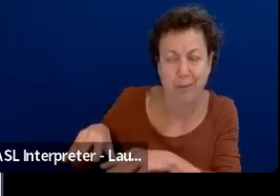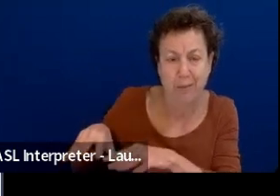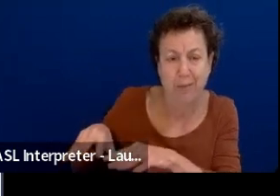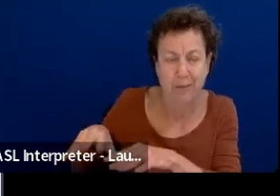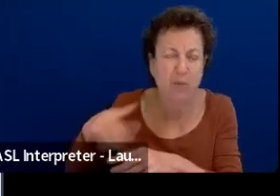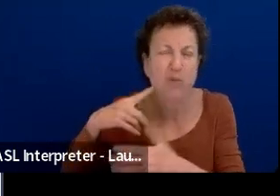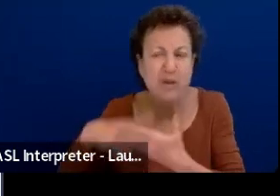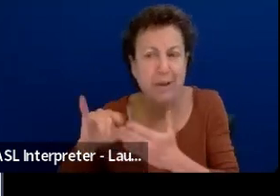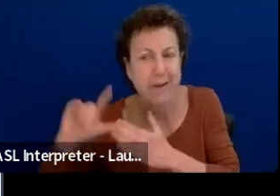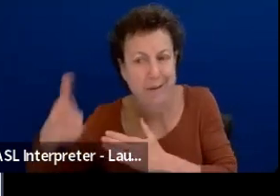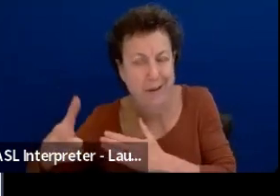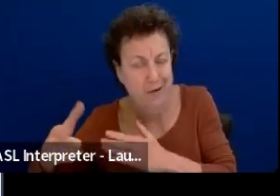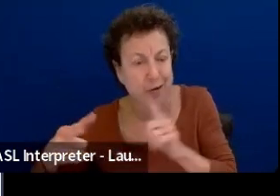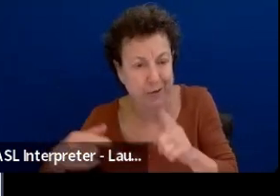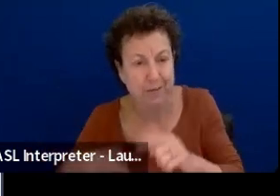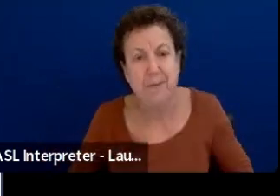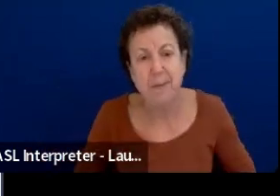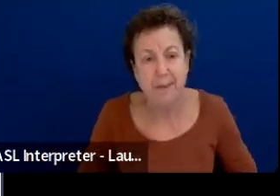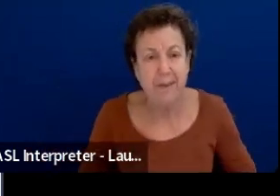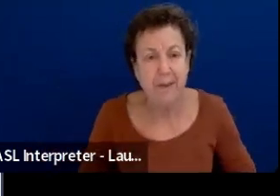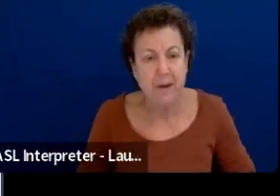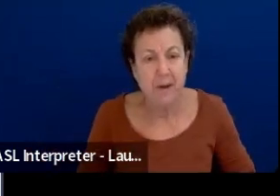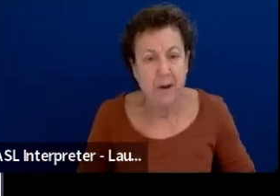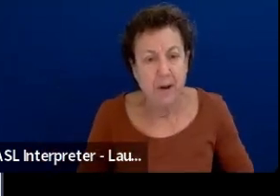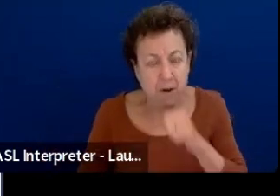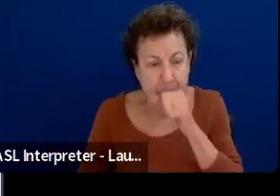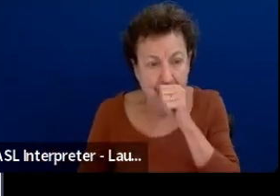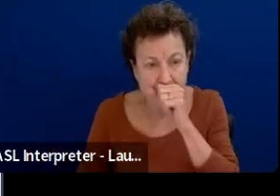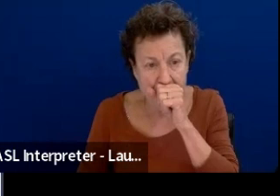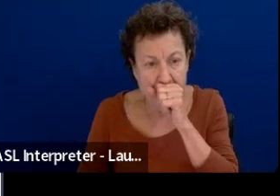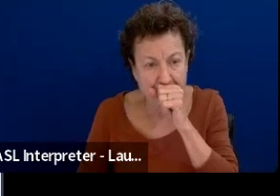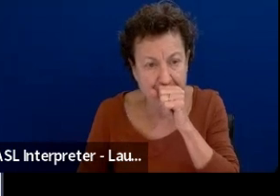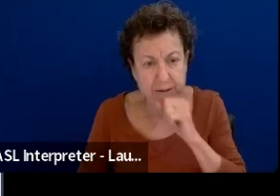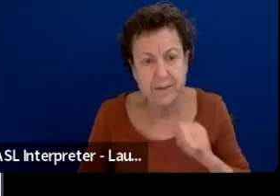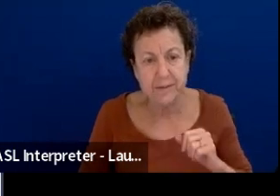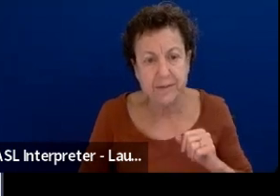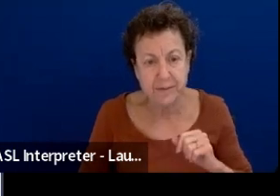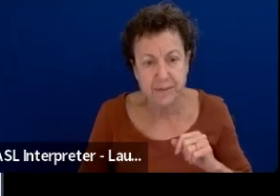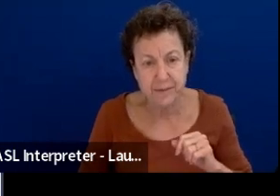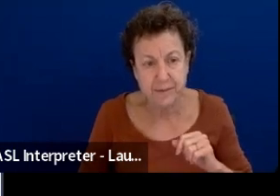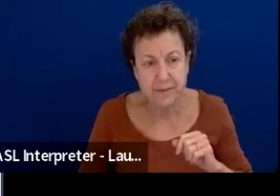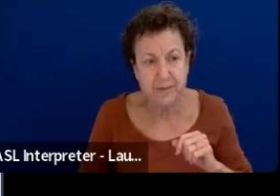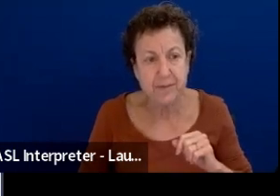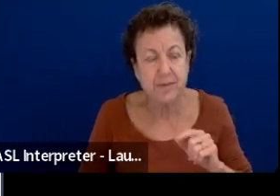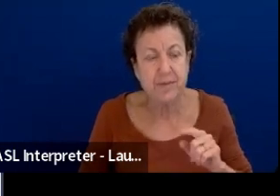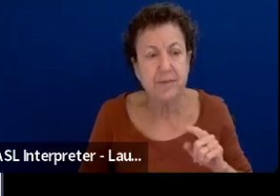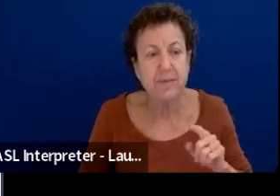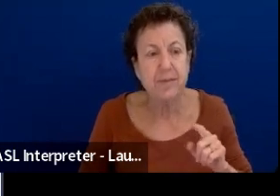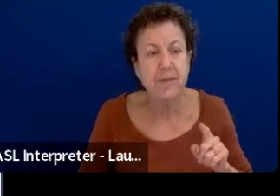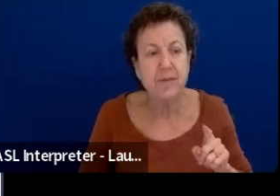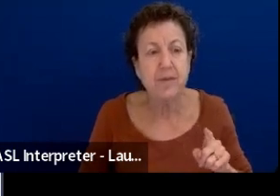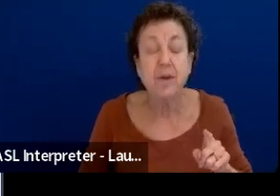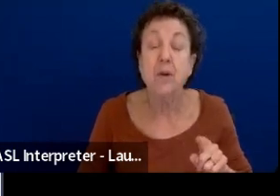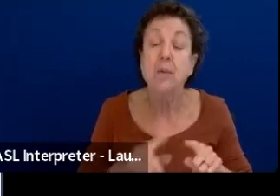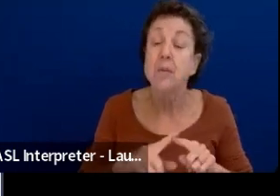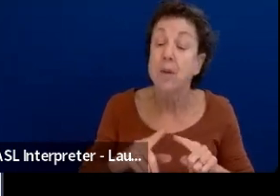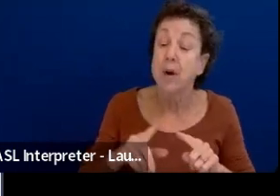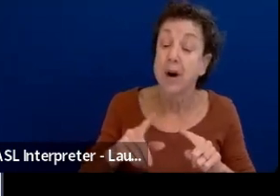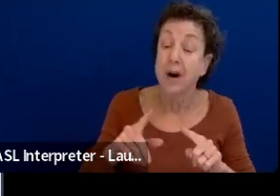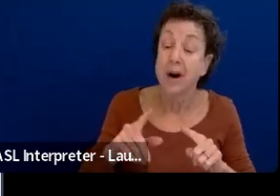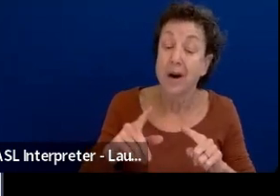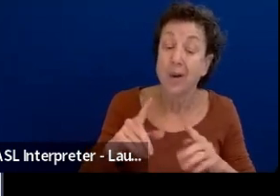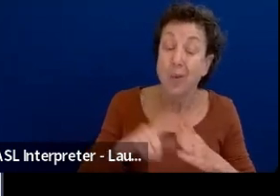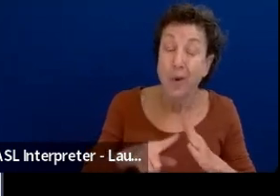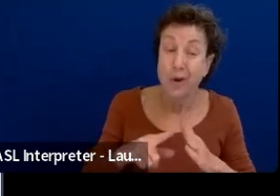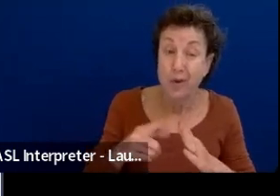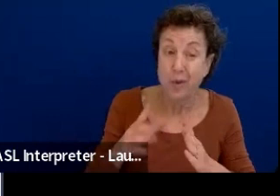on that in just a moment. As far as the actual information that's available for these